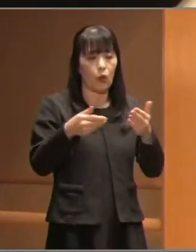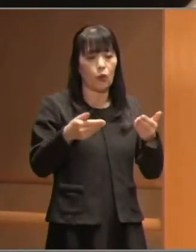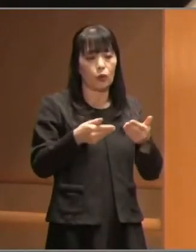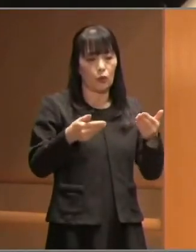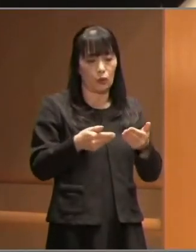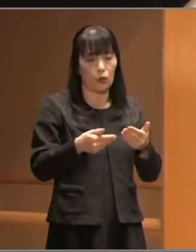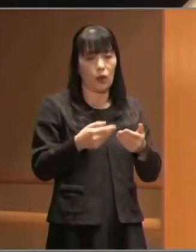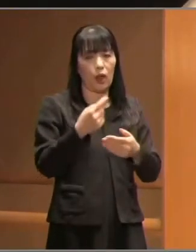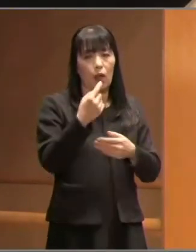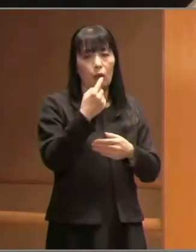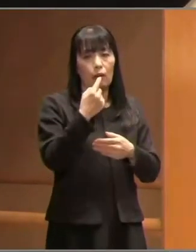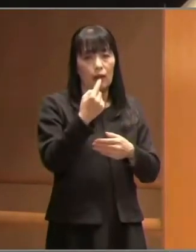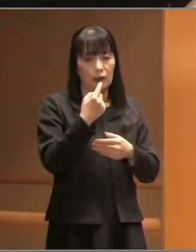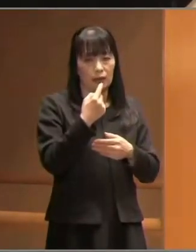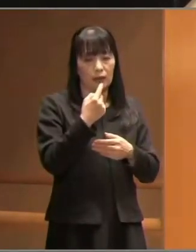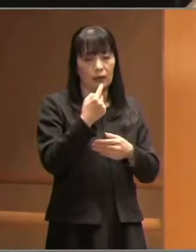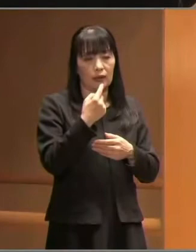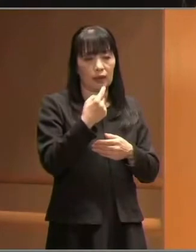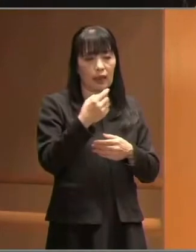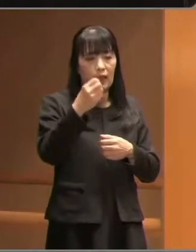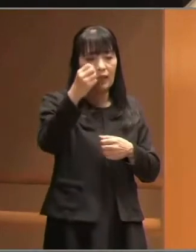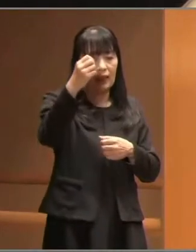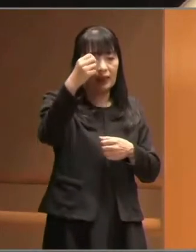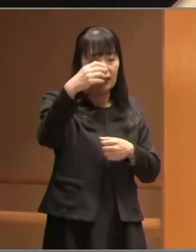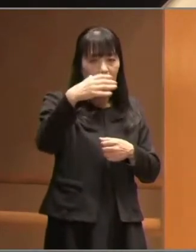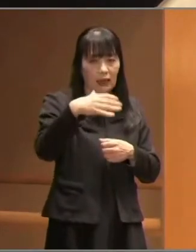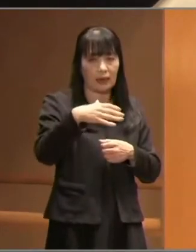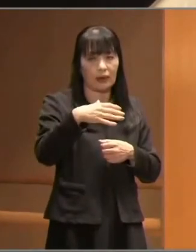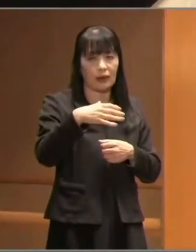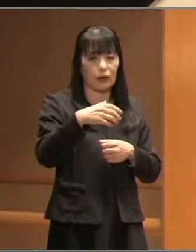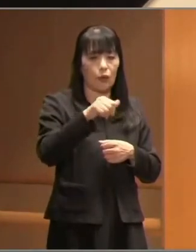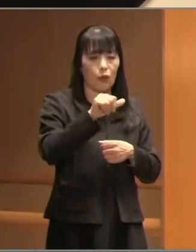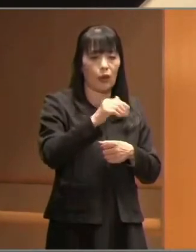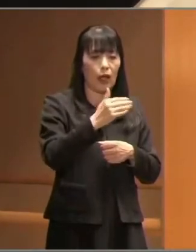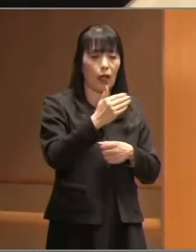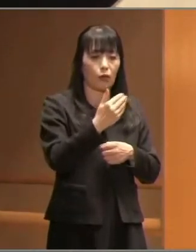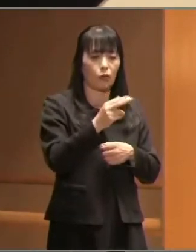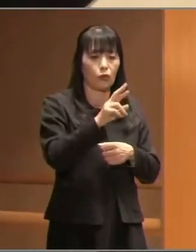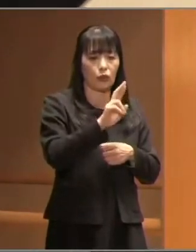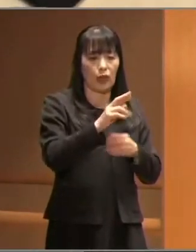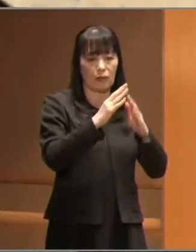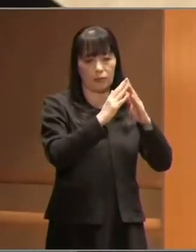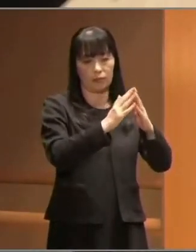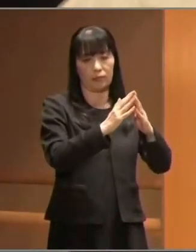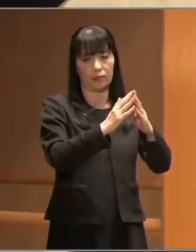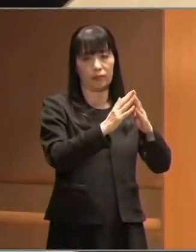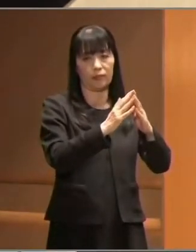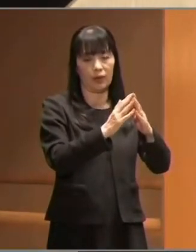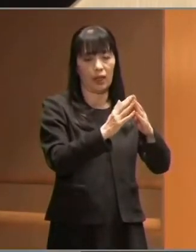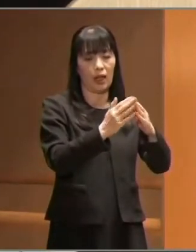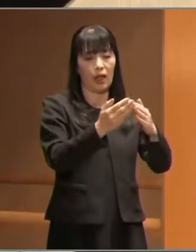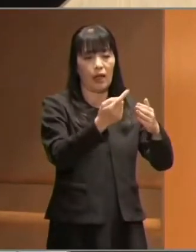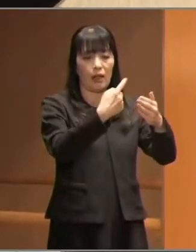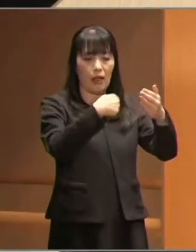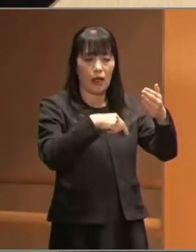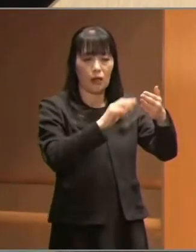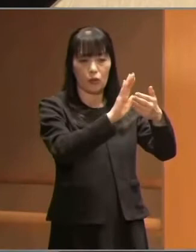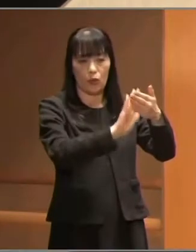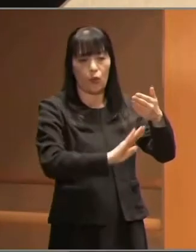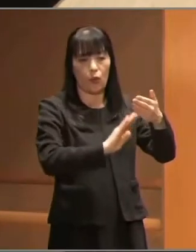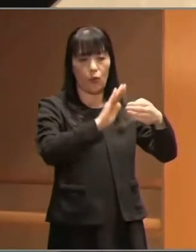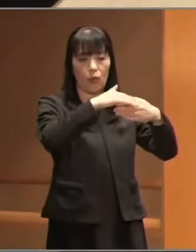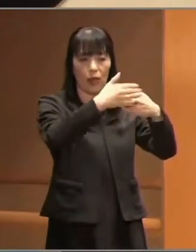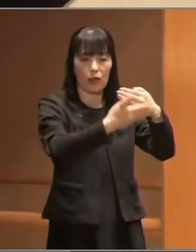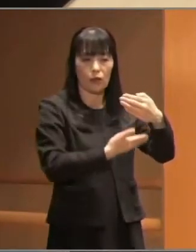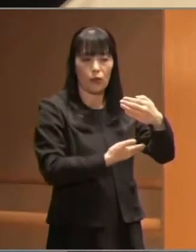met each other. And this is the House of Light. And so